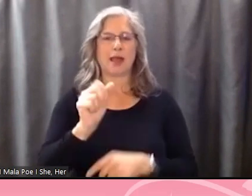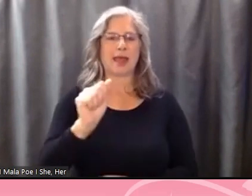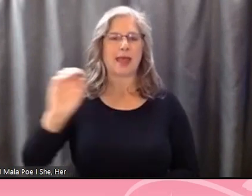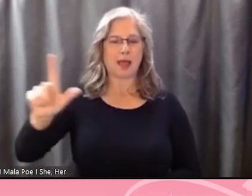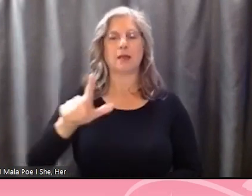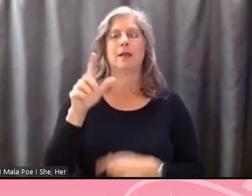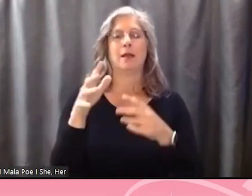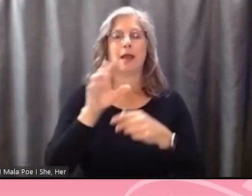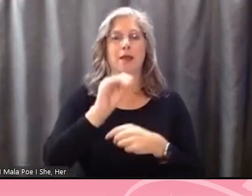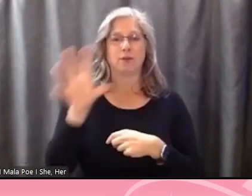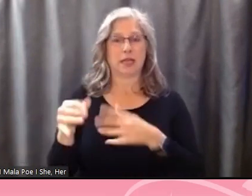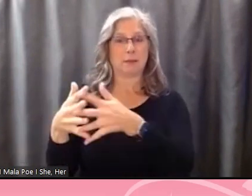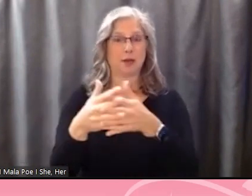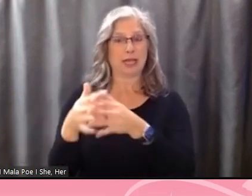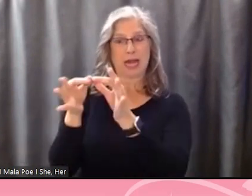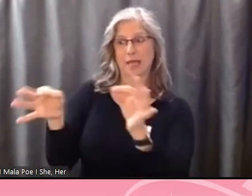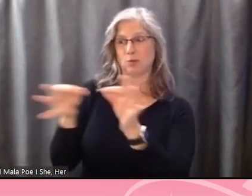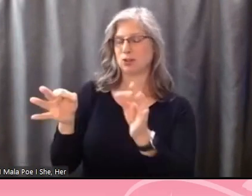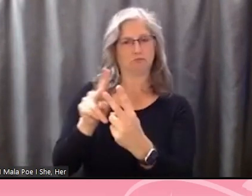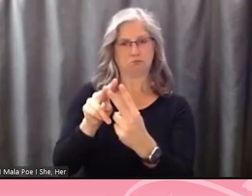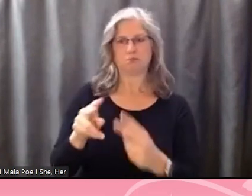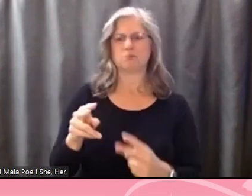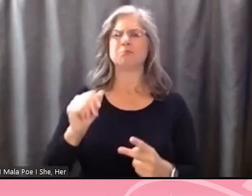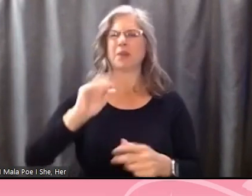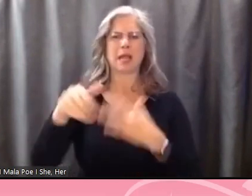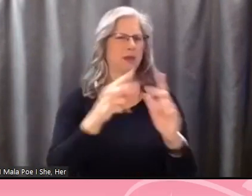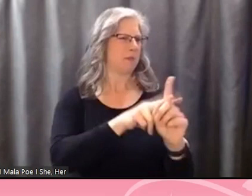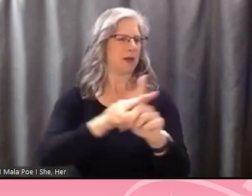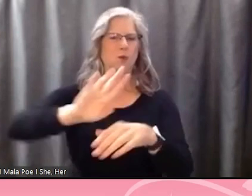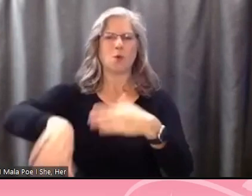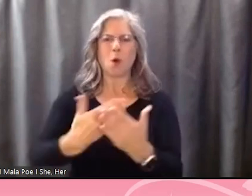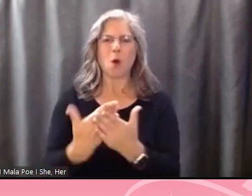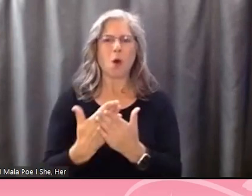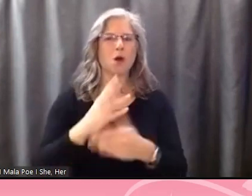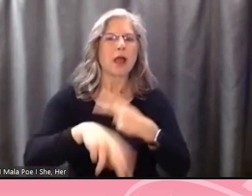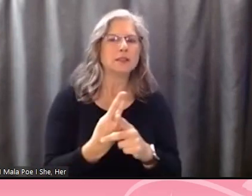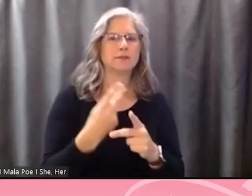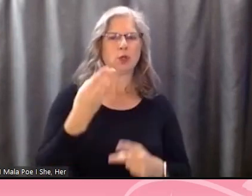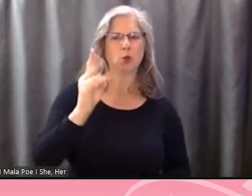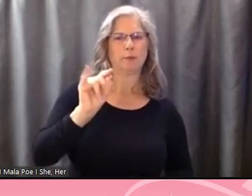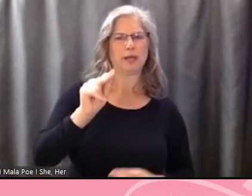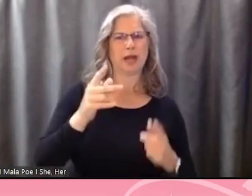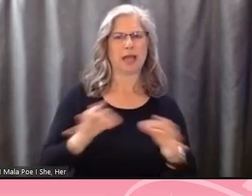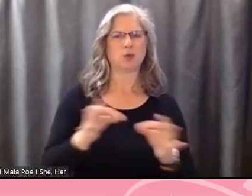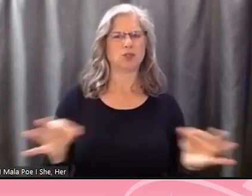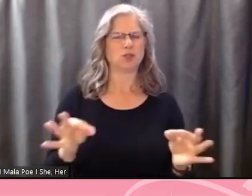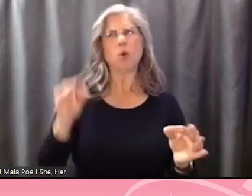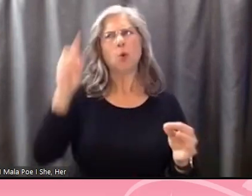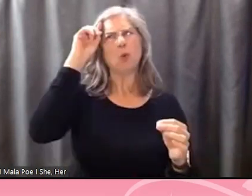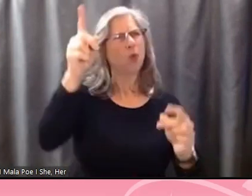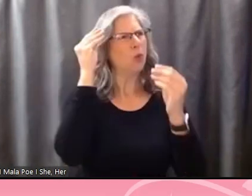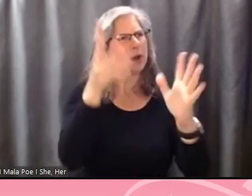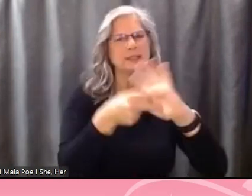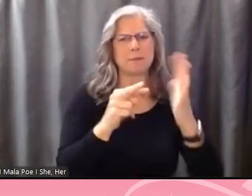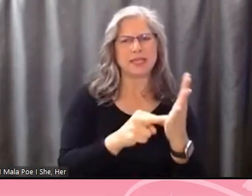approach can be applied to all forms of human language. What is the implication then